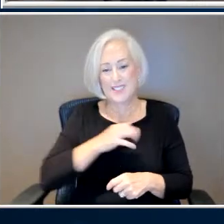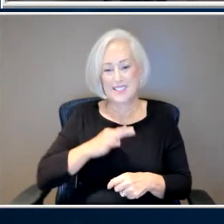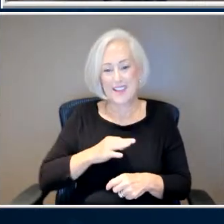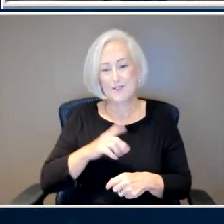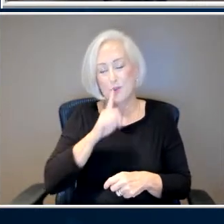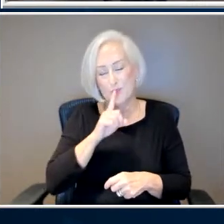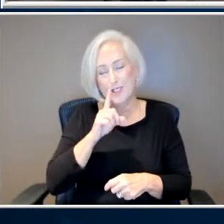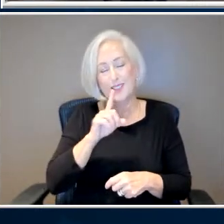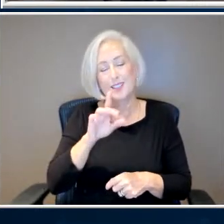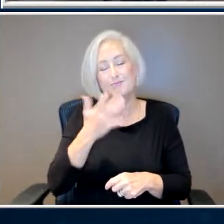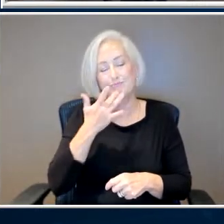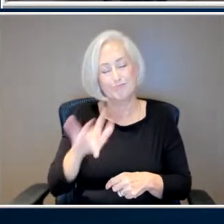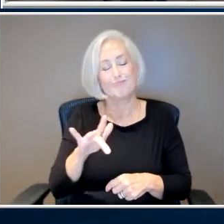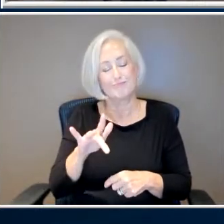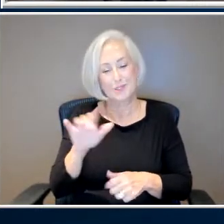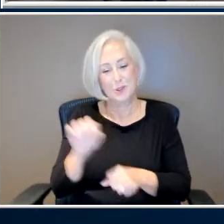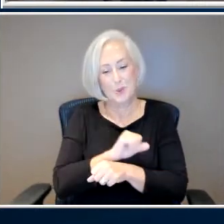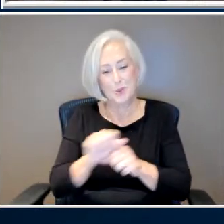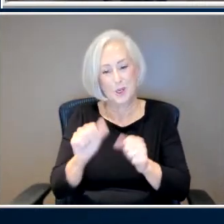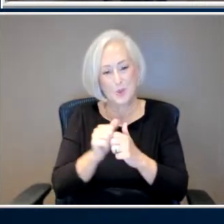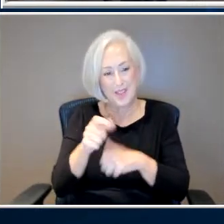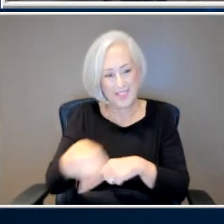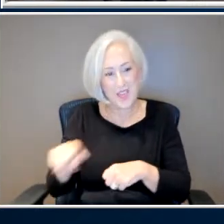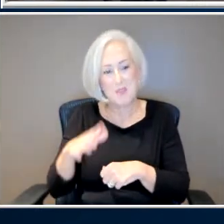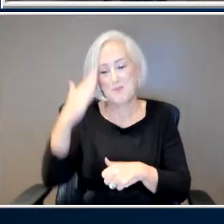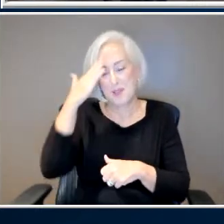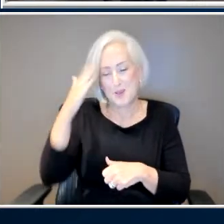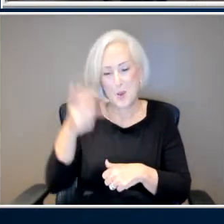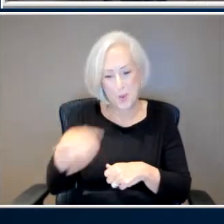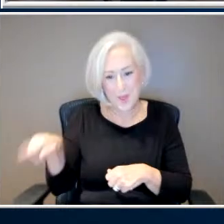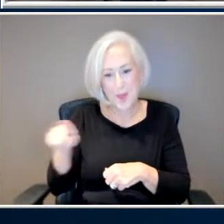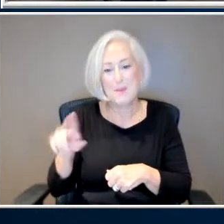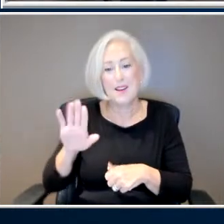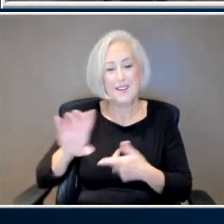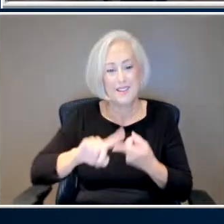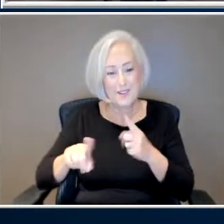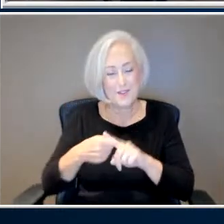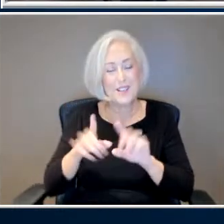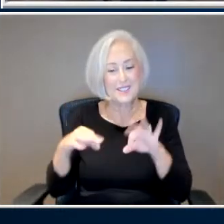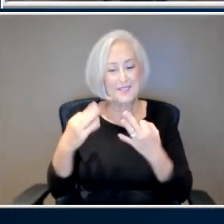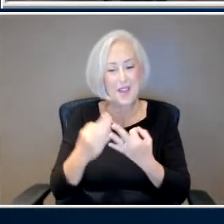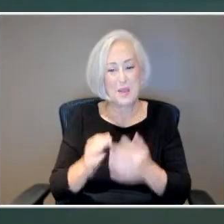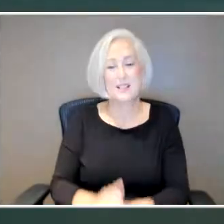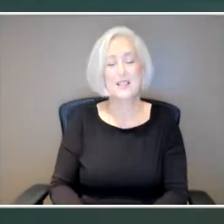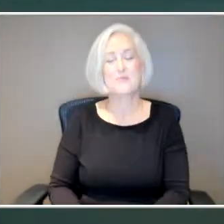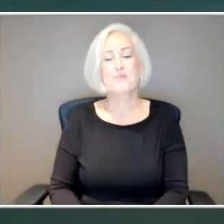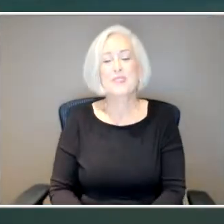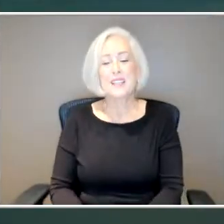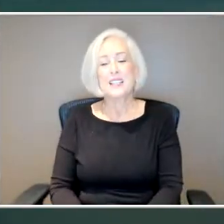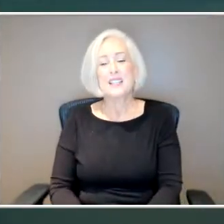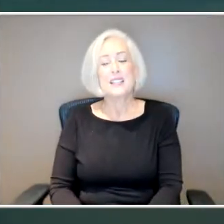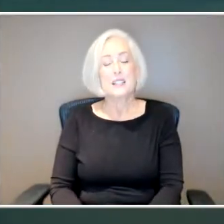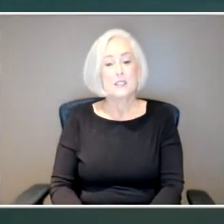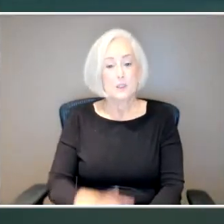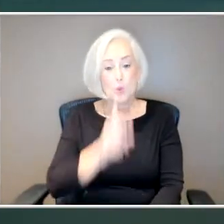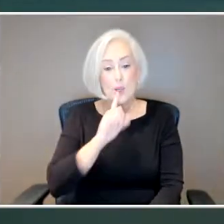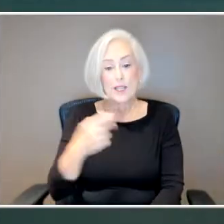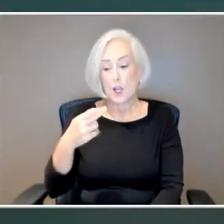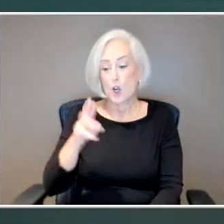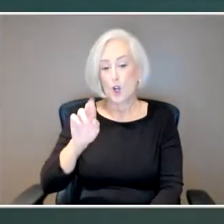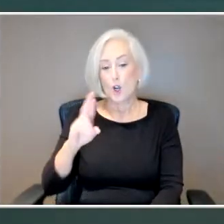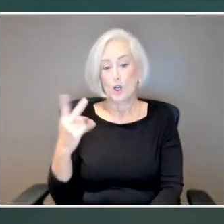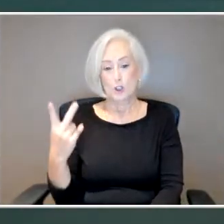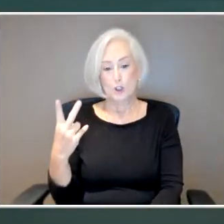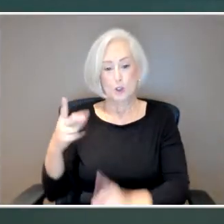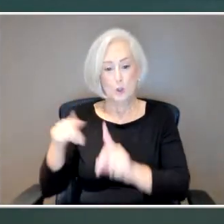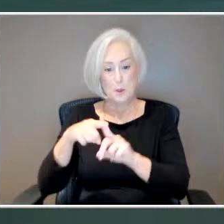privileged to be able to work with them and get to know them and some of their friends and family. And, HER2 positive is a particular